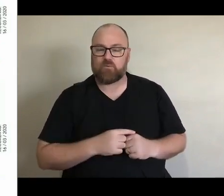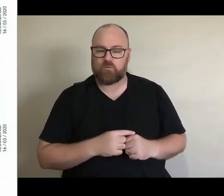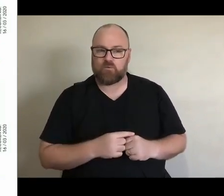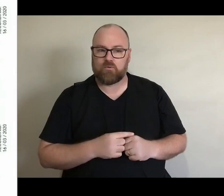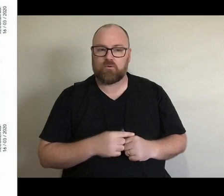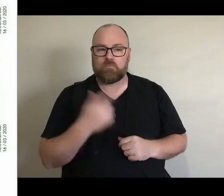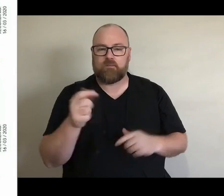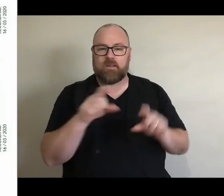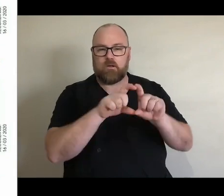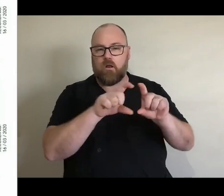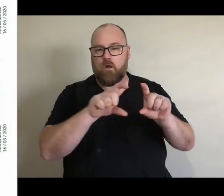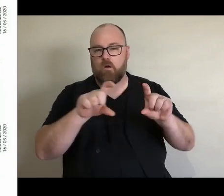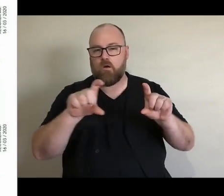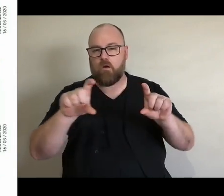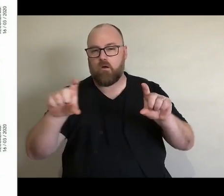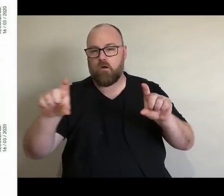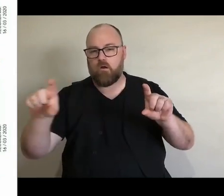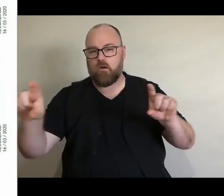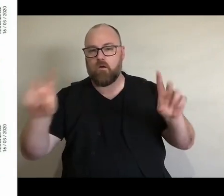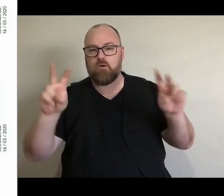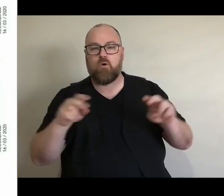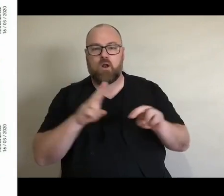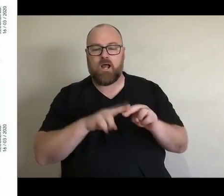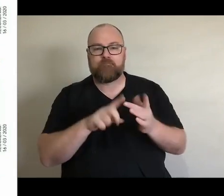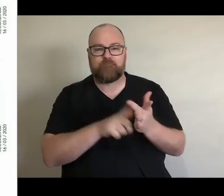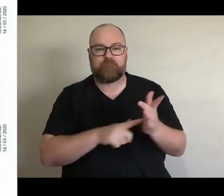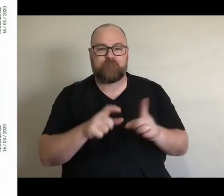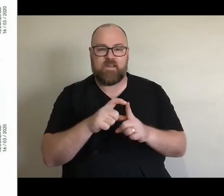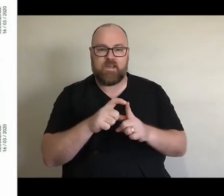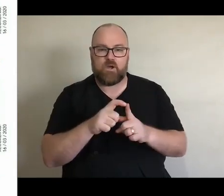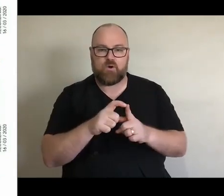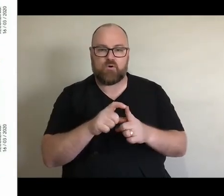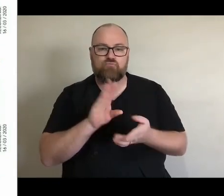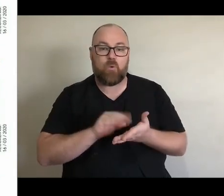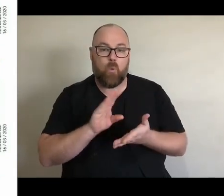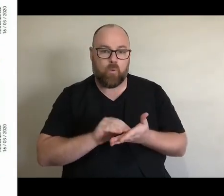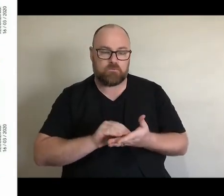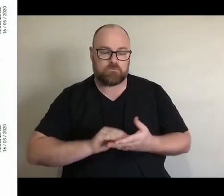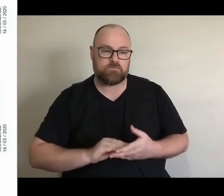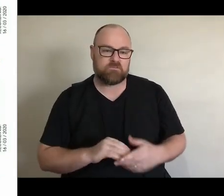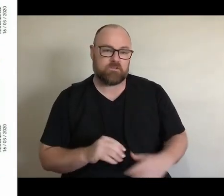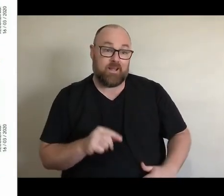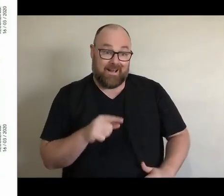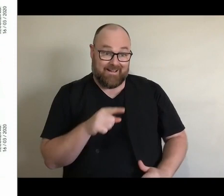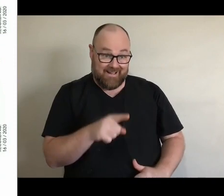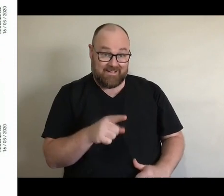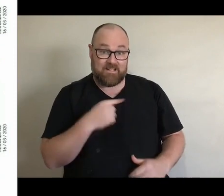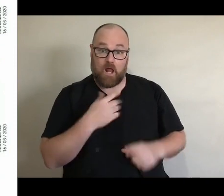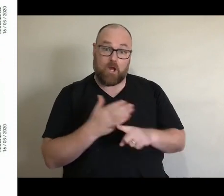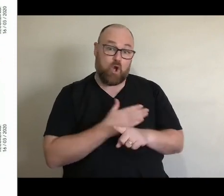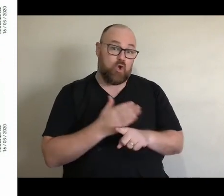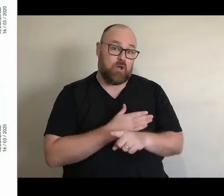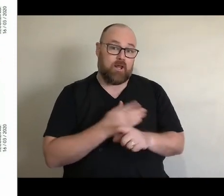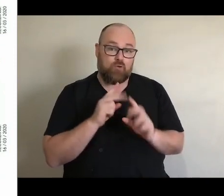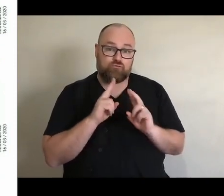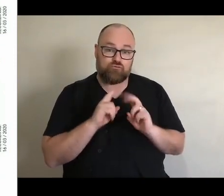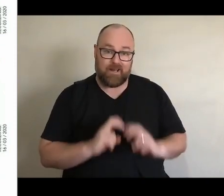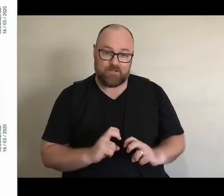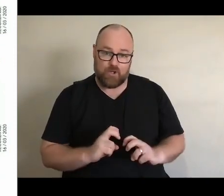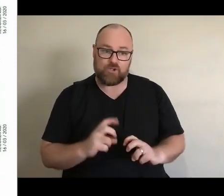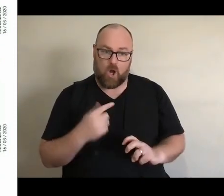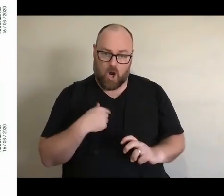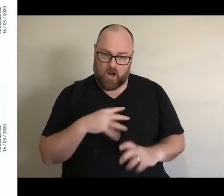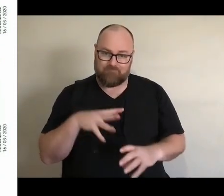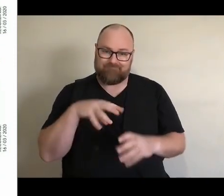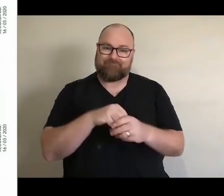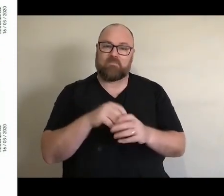field recordings that I was beginning to take. And this was all the preliminary research that was going into the project